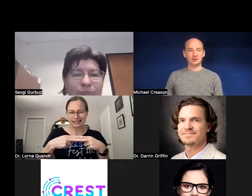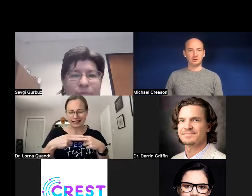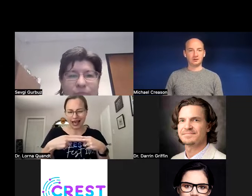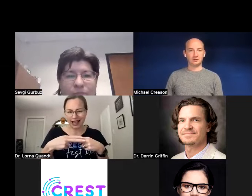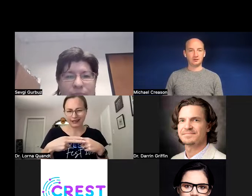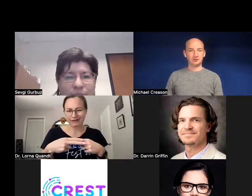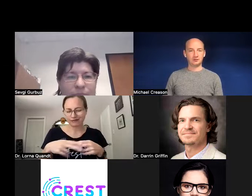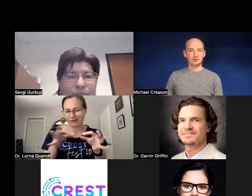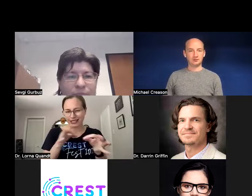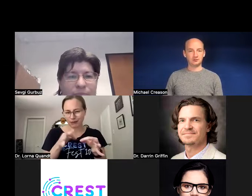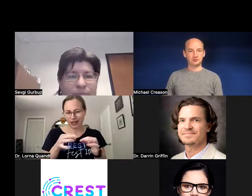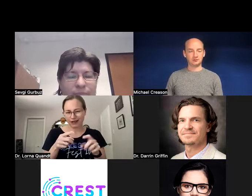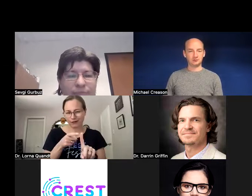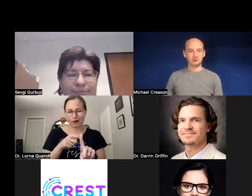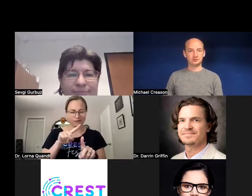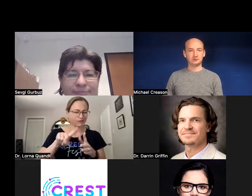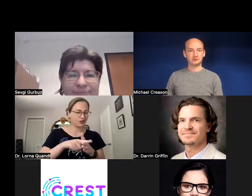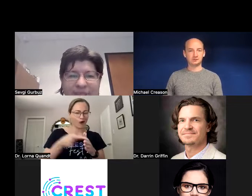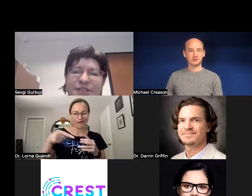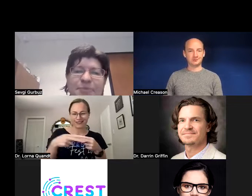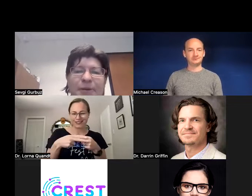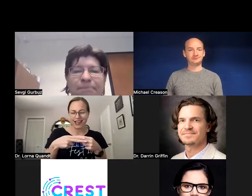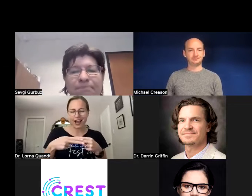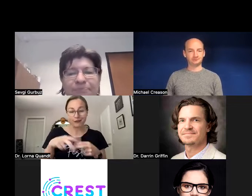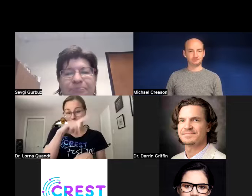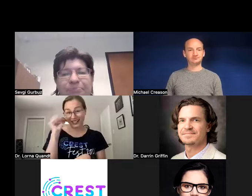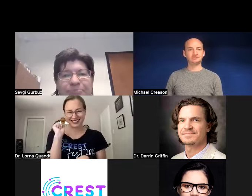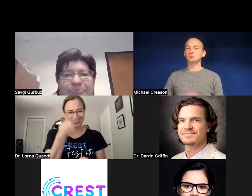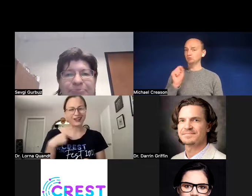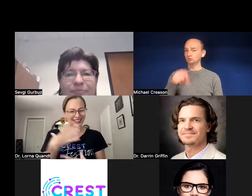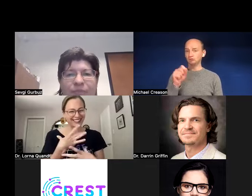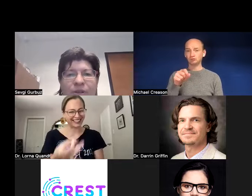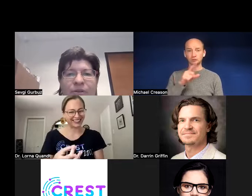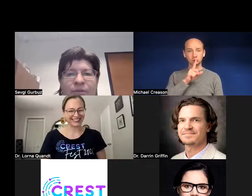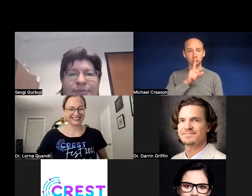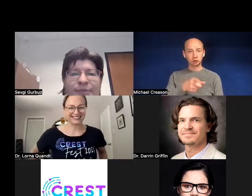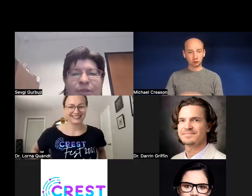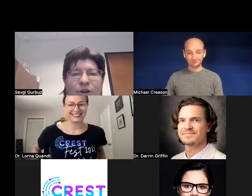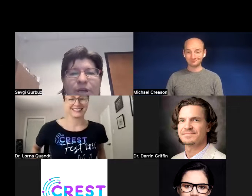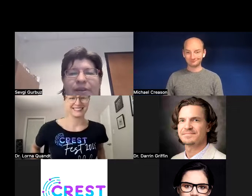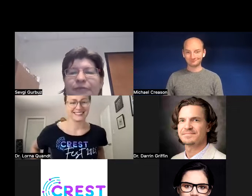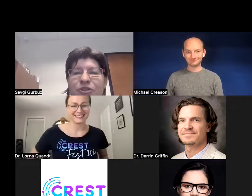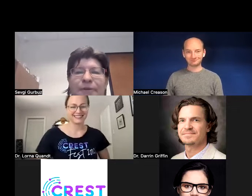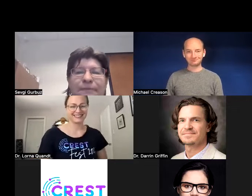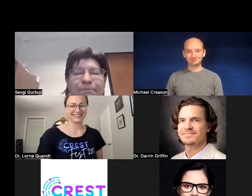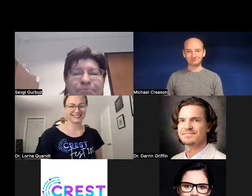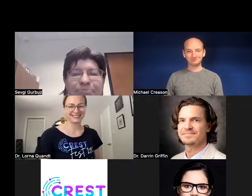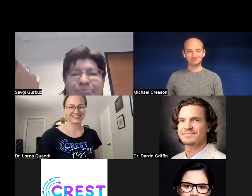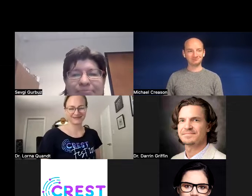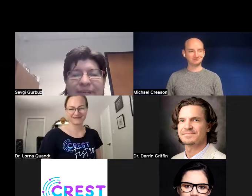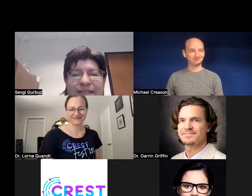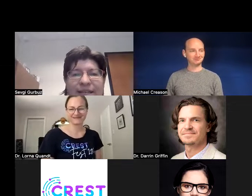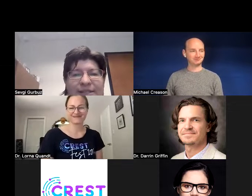So if you could just go back to the beginning of this slide and start Yes, your ma'am. explanation from the top of the slide, that would be great. Thanks. Okay, Yeah, this looks for really sure.